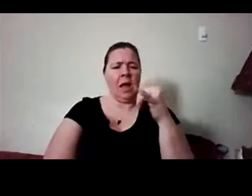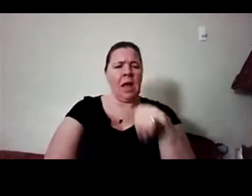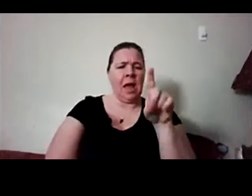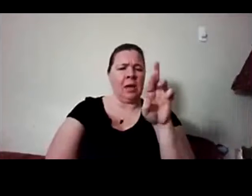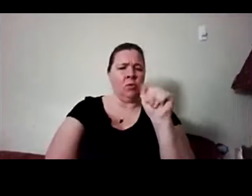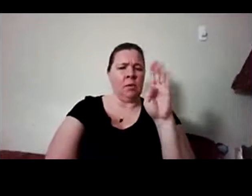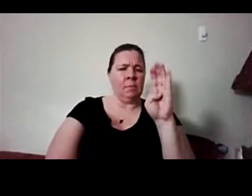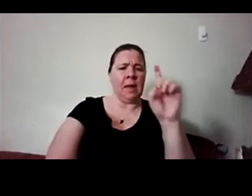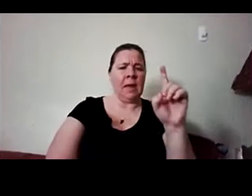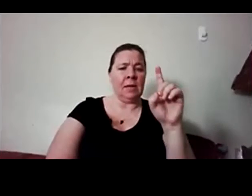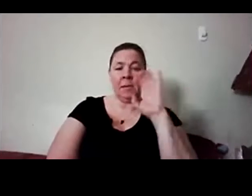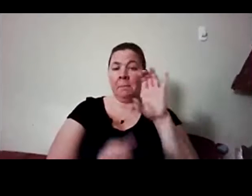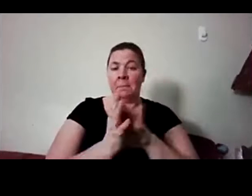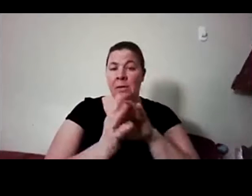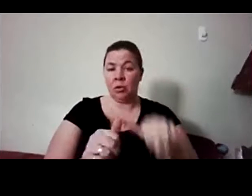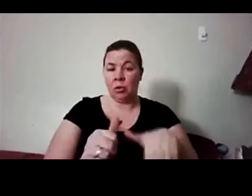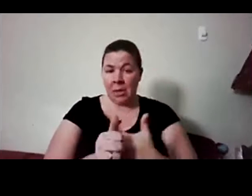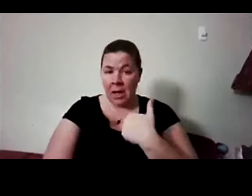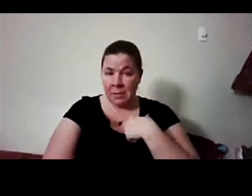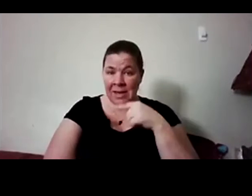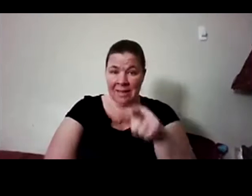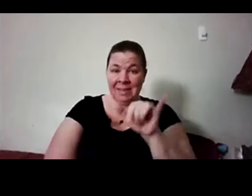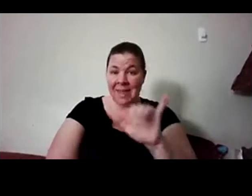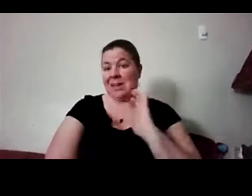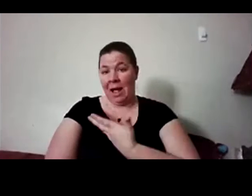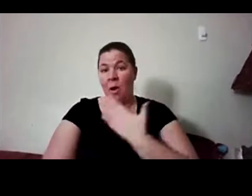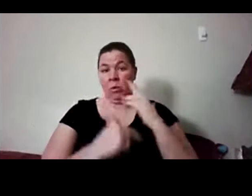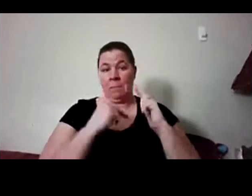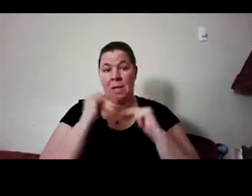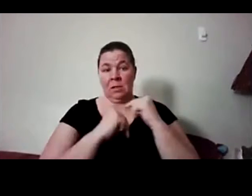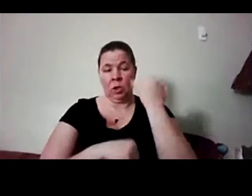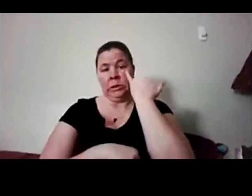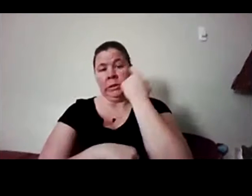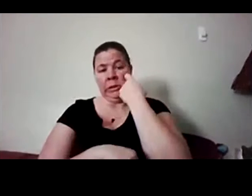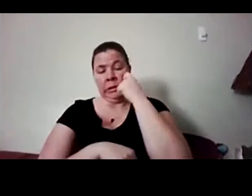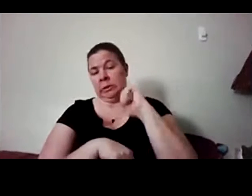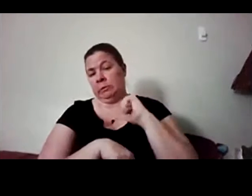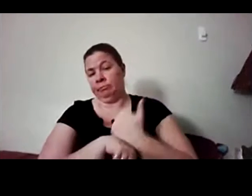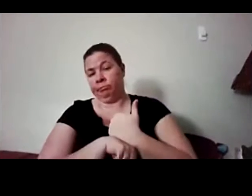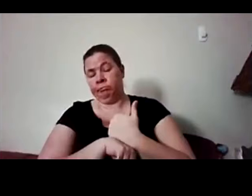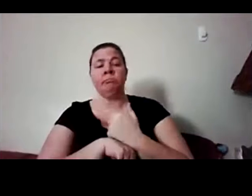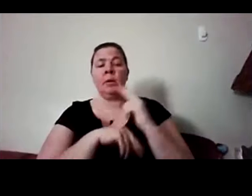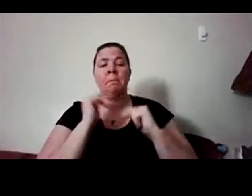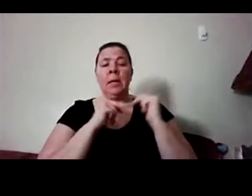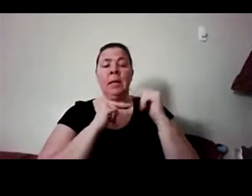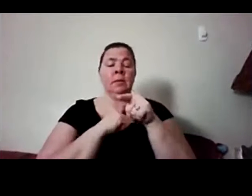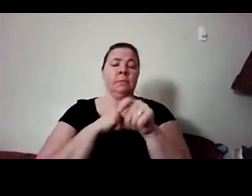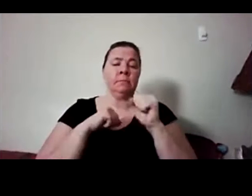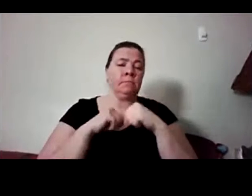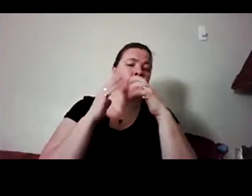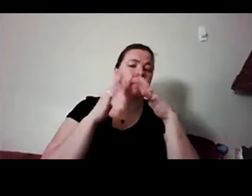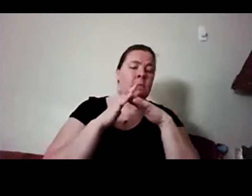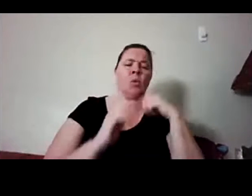me, the image behind me, that's our building, okay? We just got that building. But at that time, we were leasing in